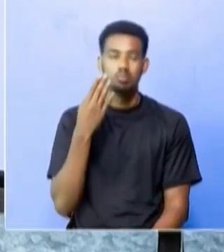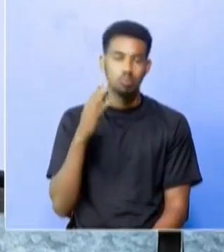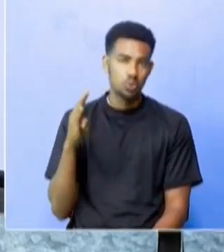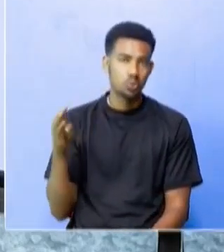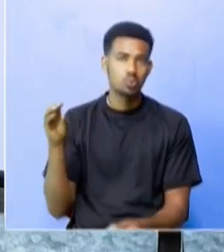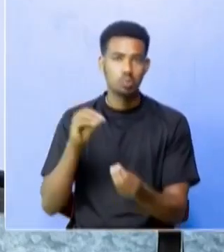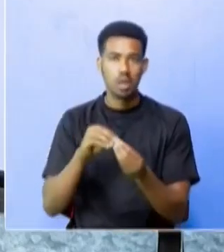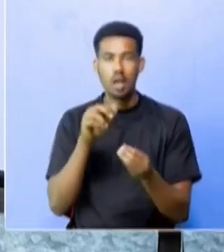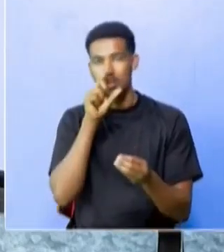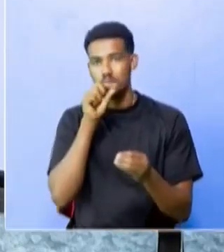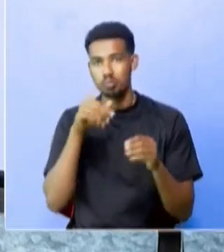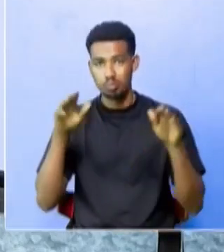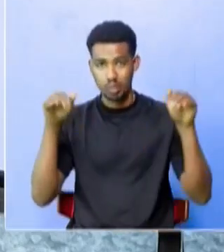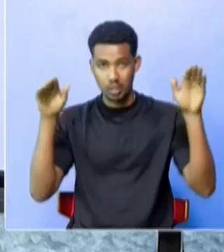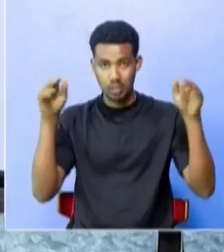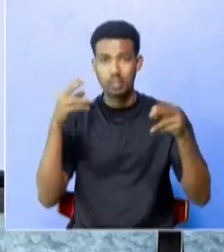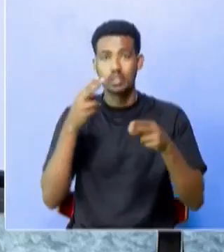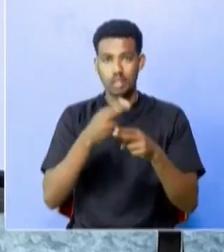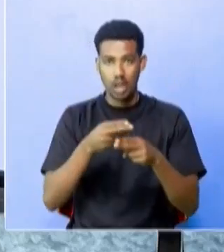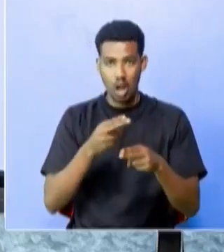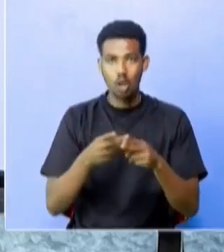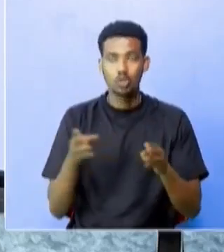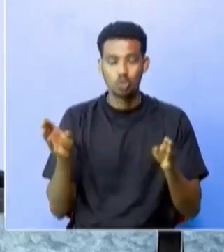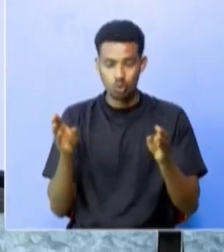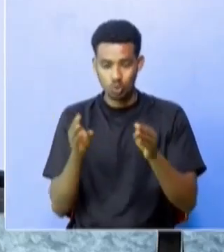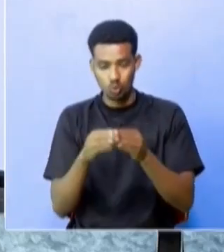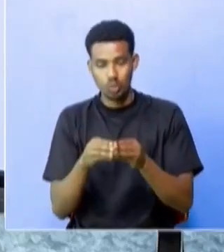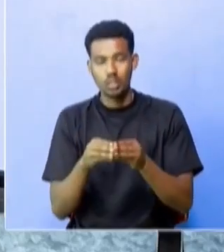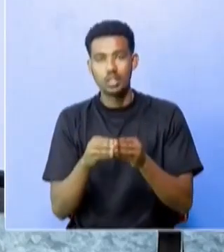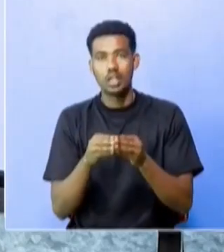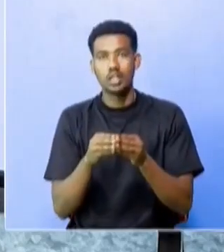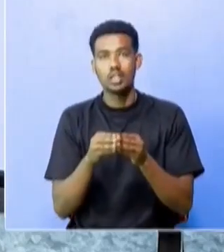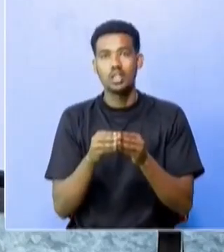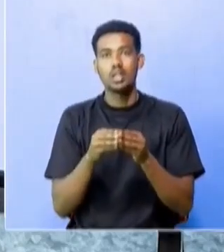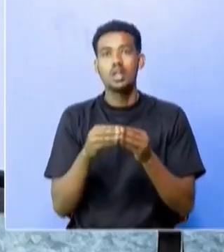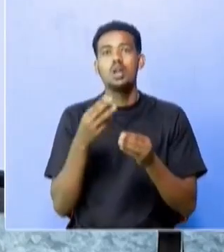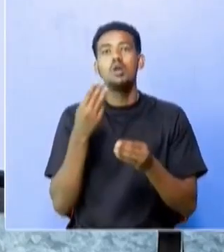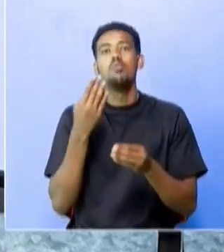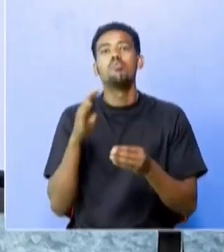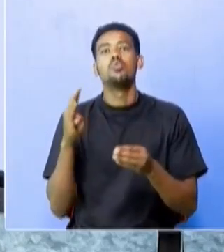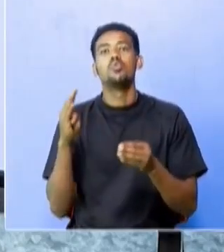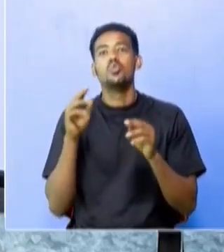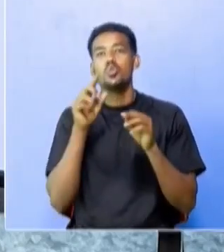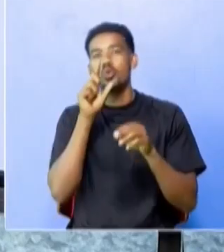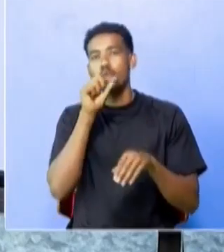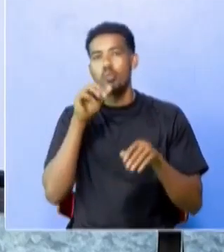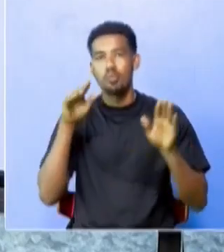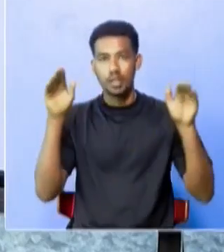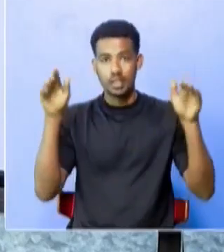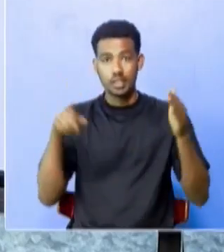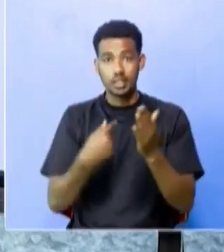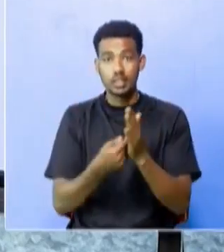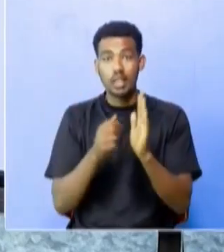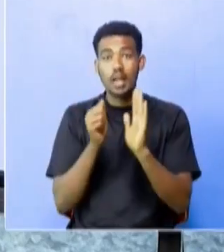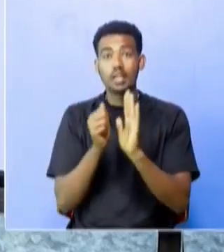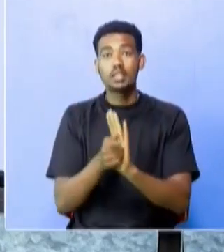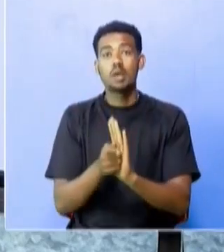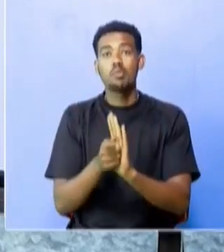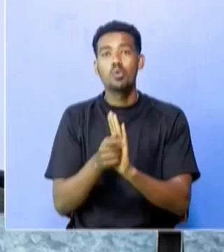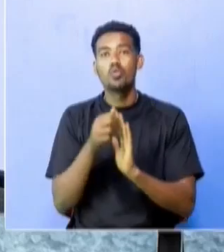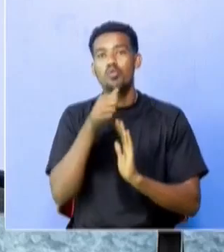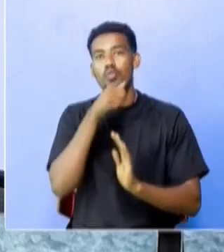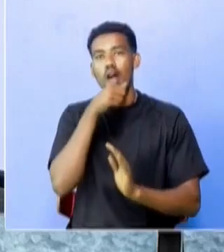plus bird is a noun. Together, blue bird. This one, an example of